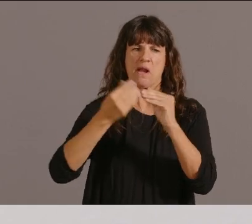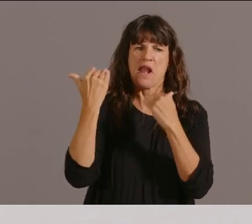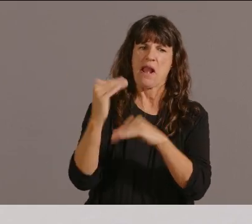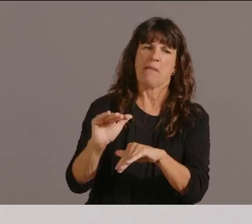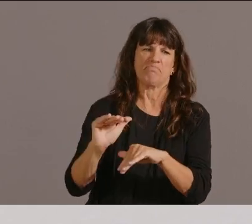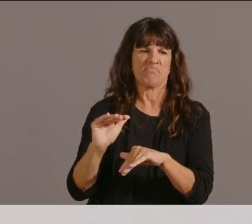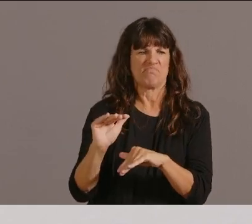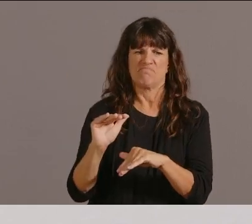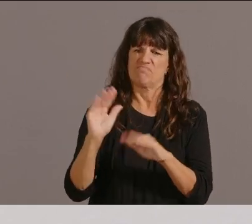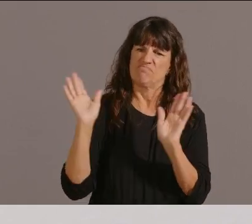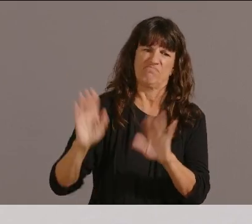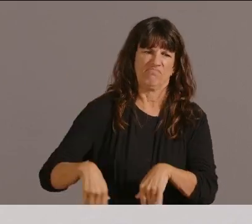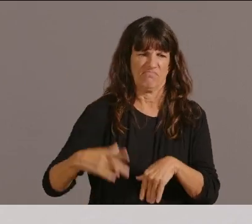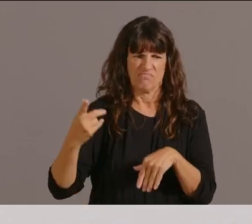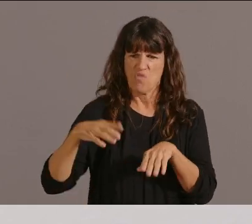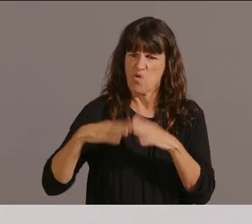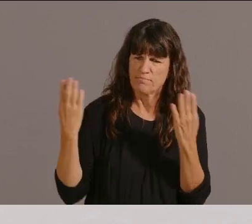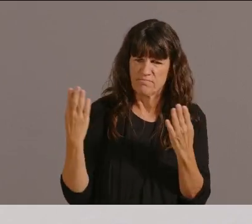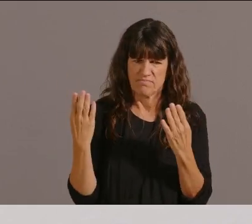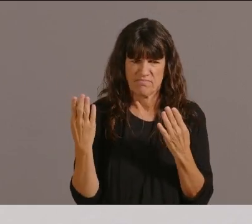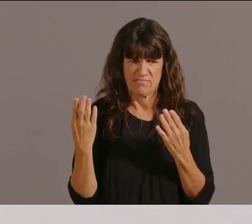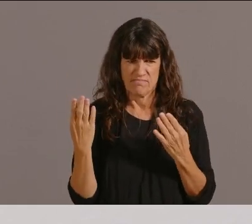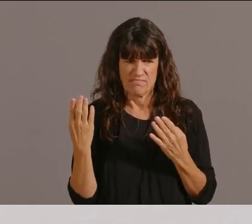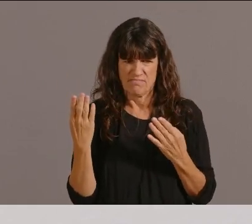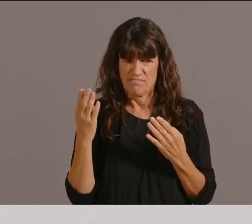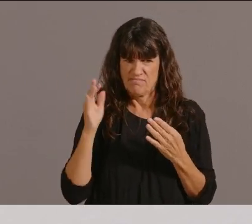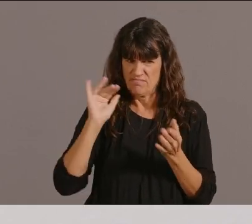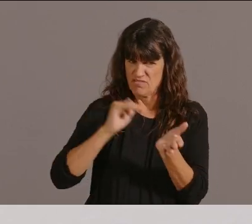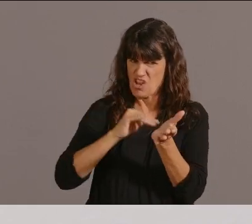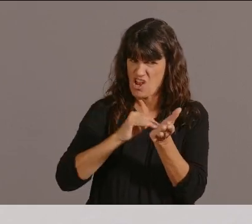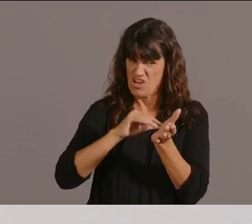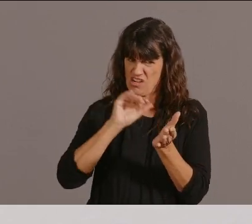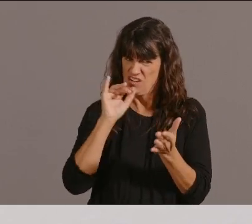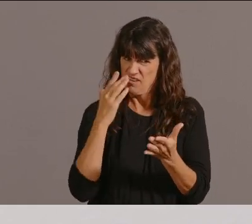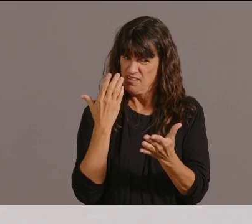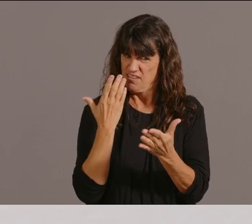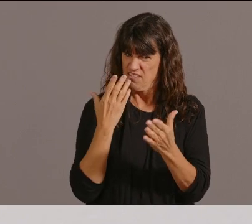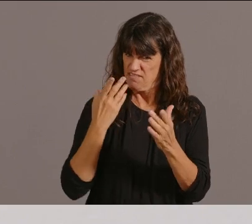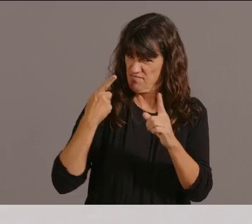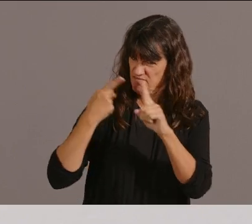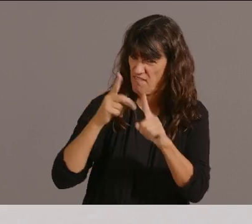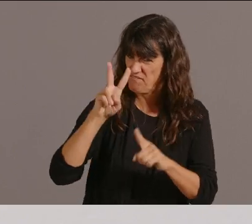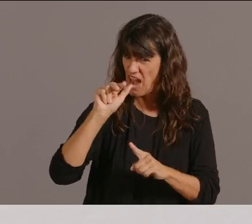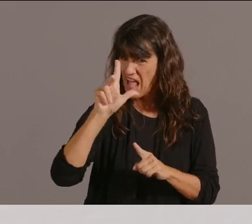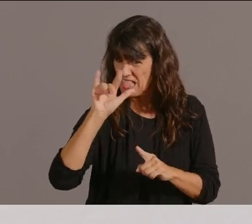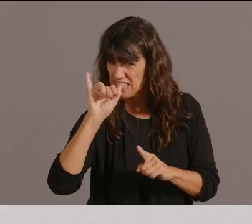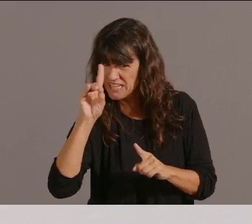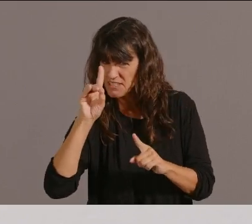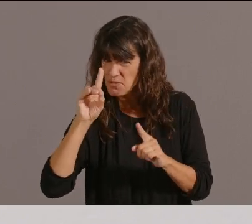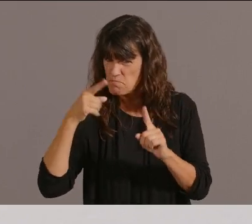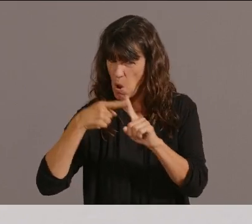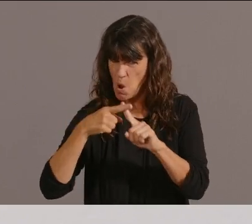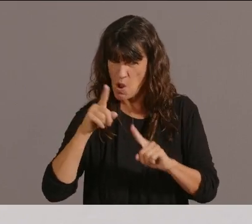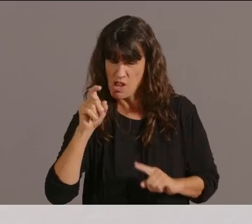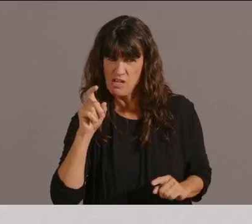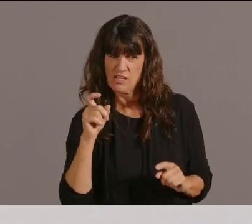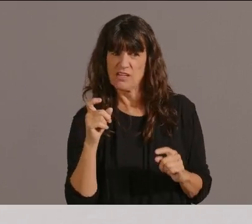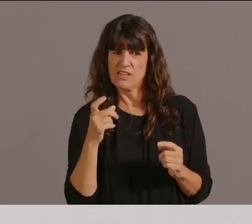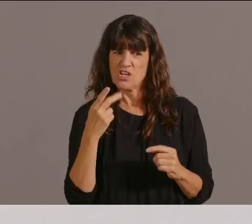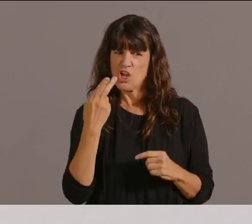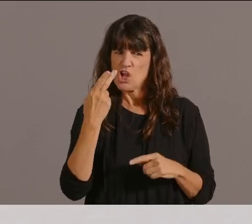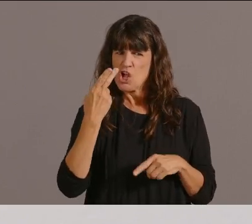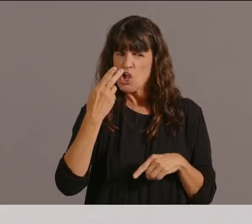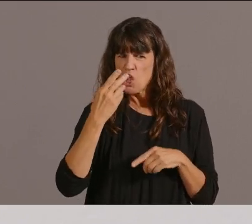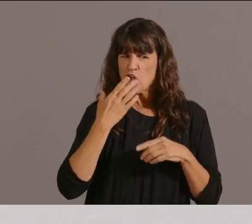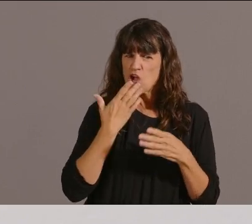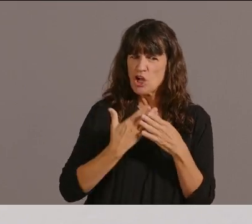concerns valid? You know, they do point to like herd immunity and, you know, we haven't vaccinated enough, and you don't spike the ball on